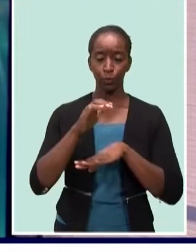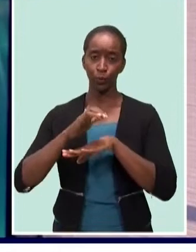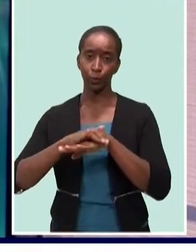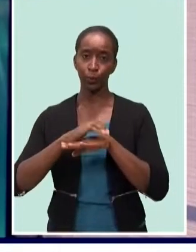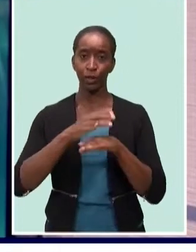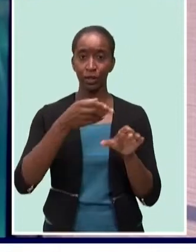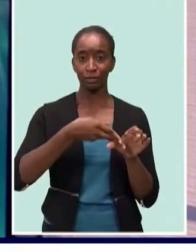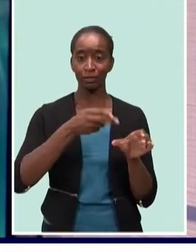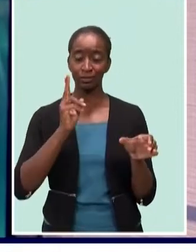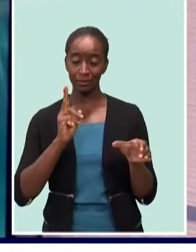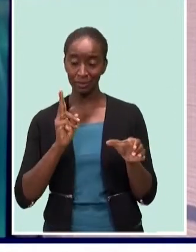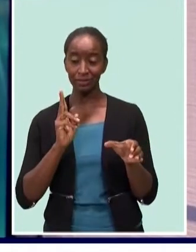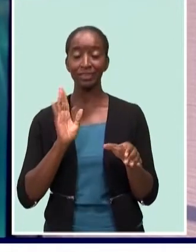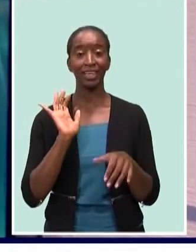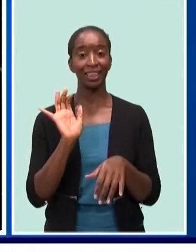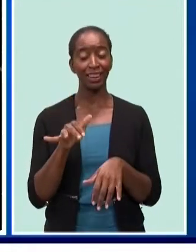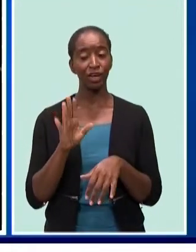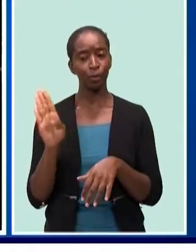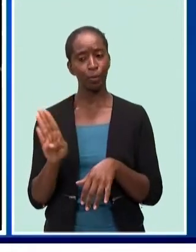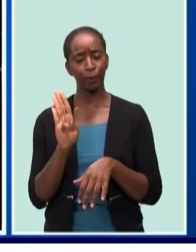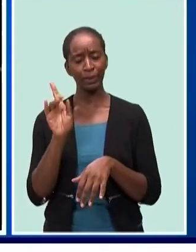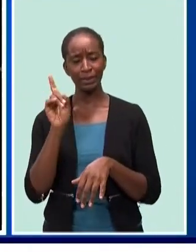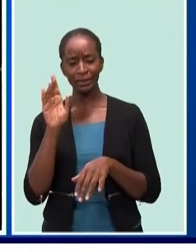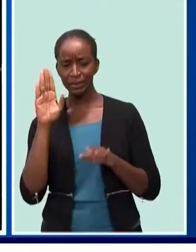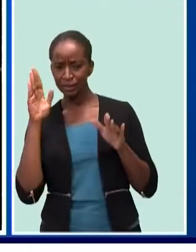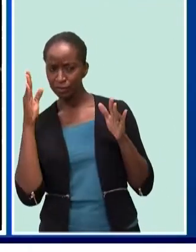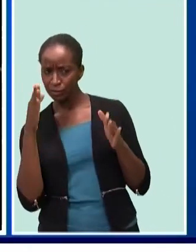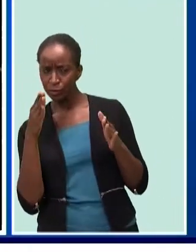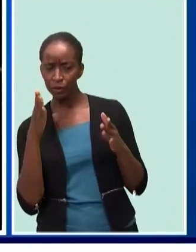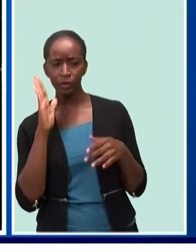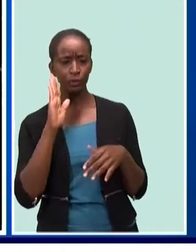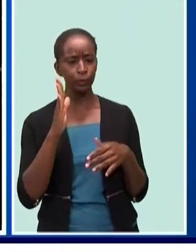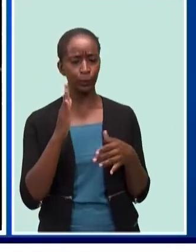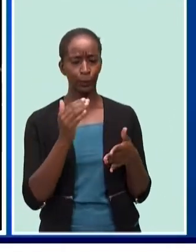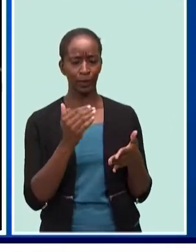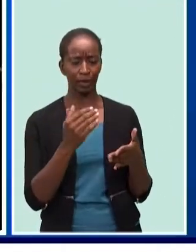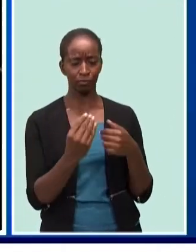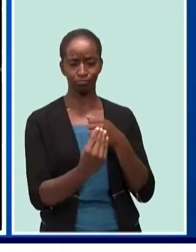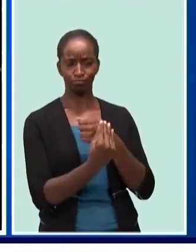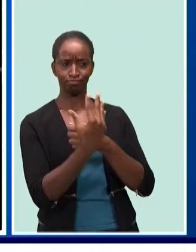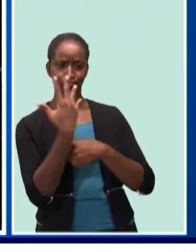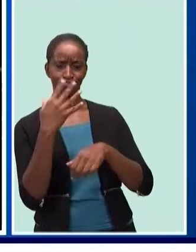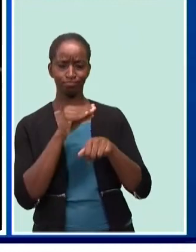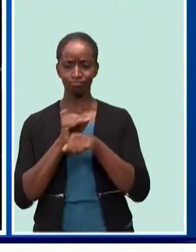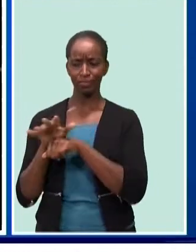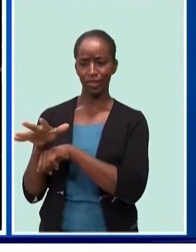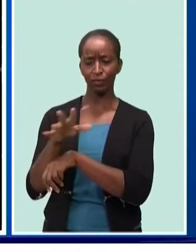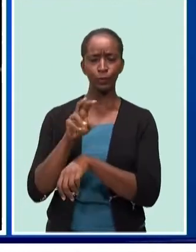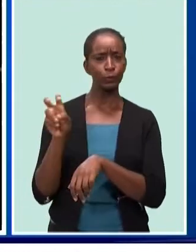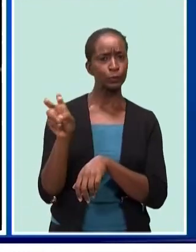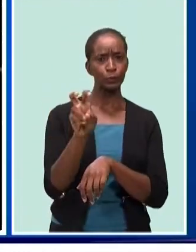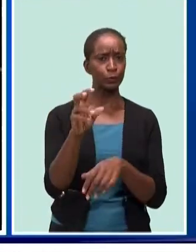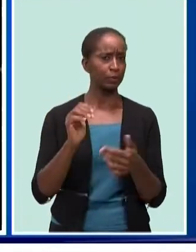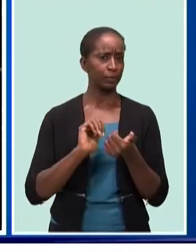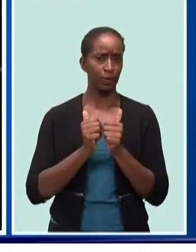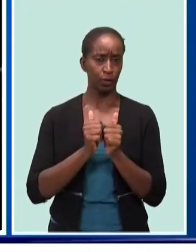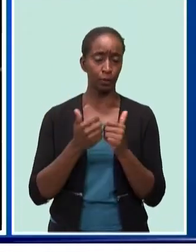island has to look at. There's a lot of uncertainty as it relates to Brexit, but